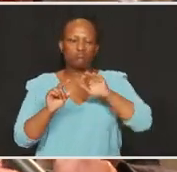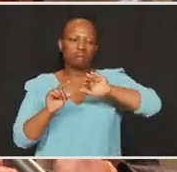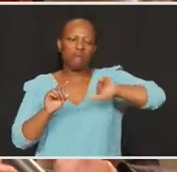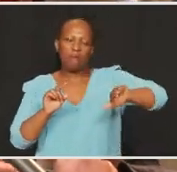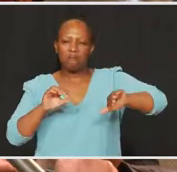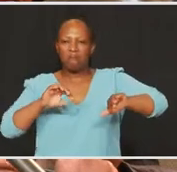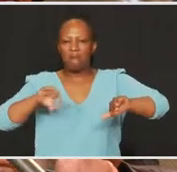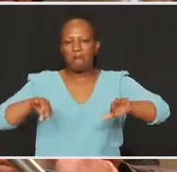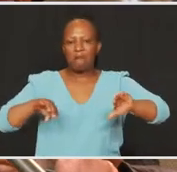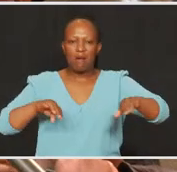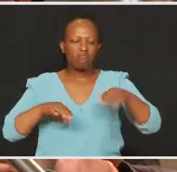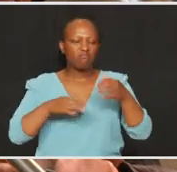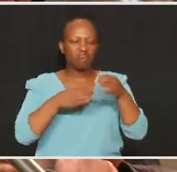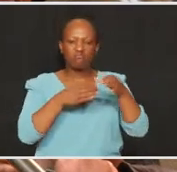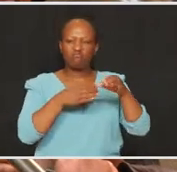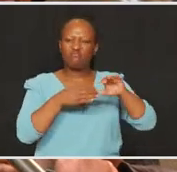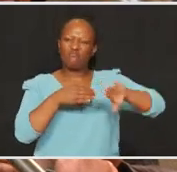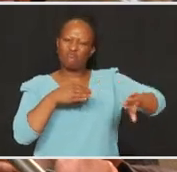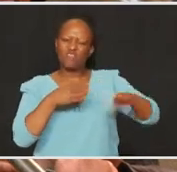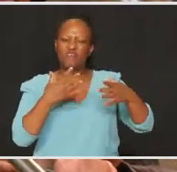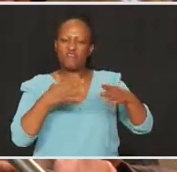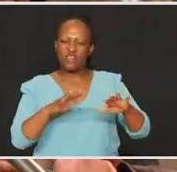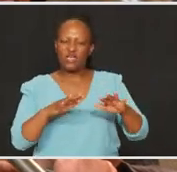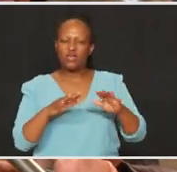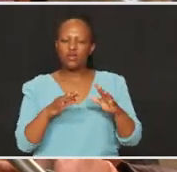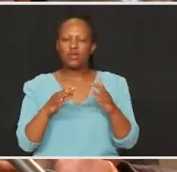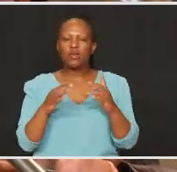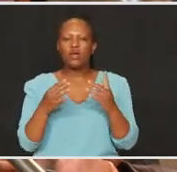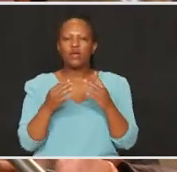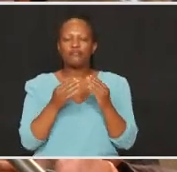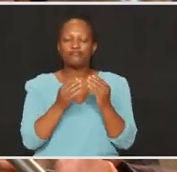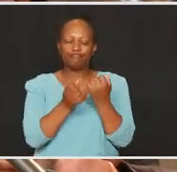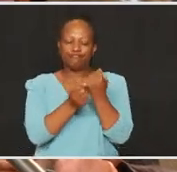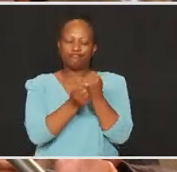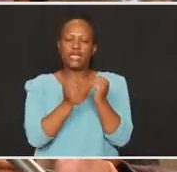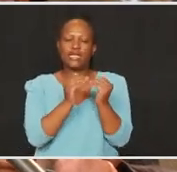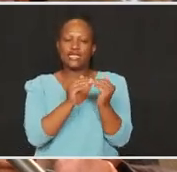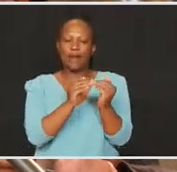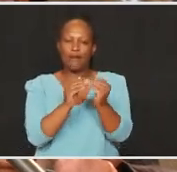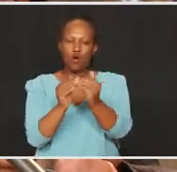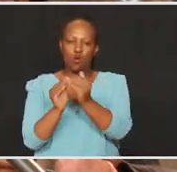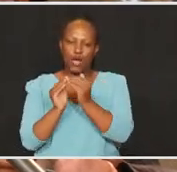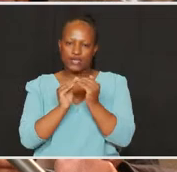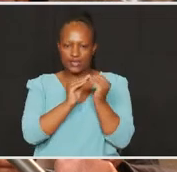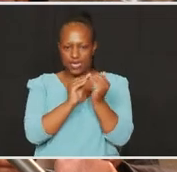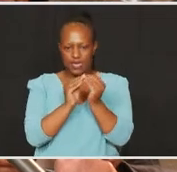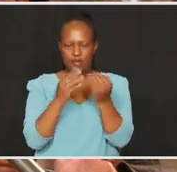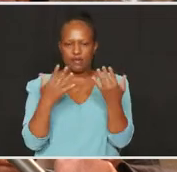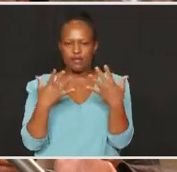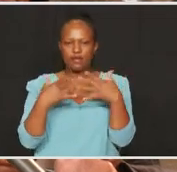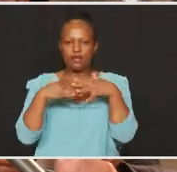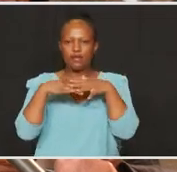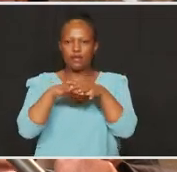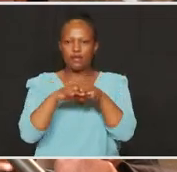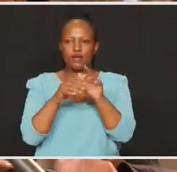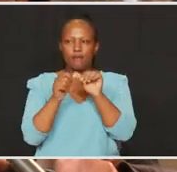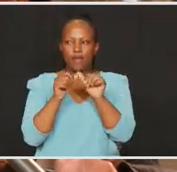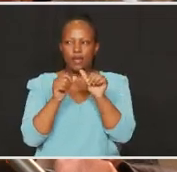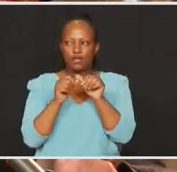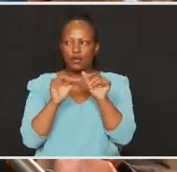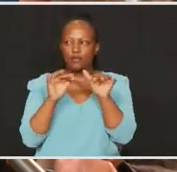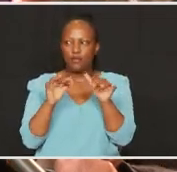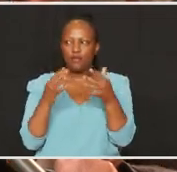cohesion of our people but democracy ushered in better policies that are acceptable to the large population